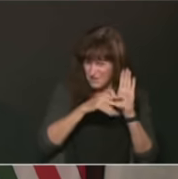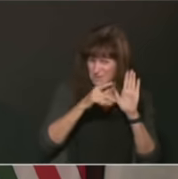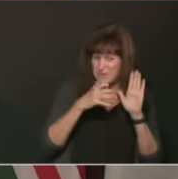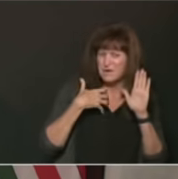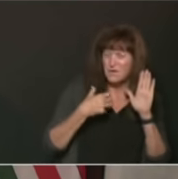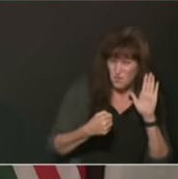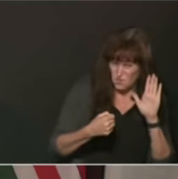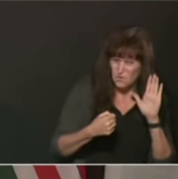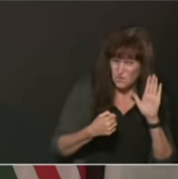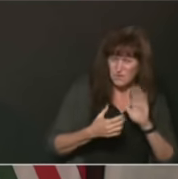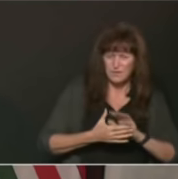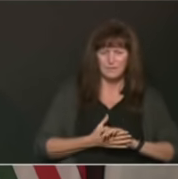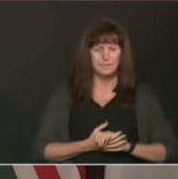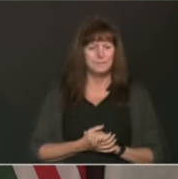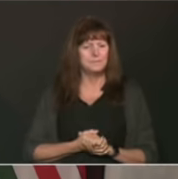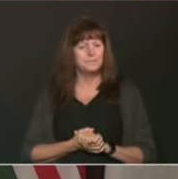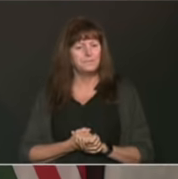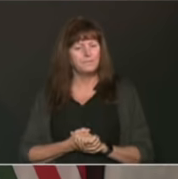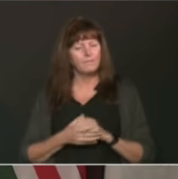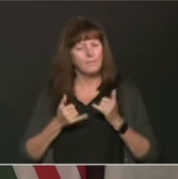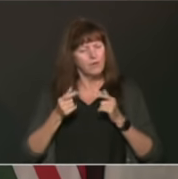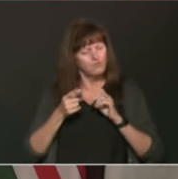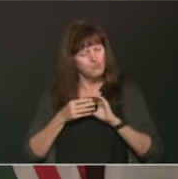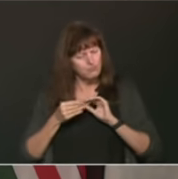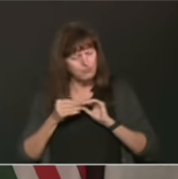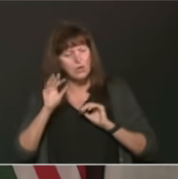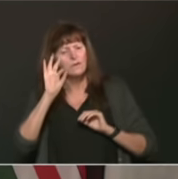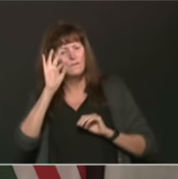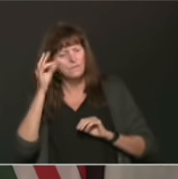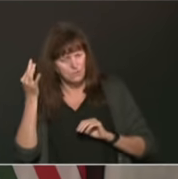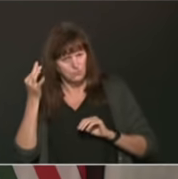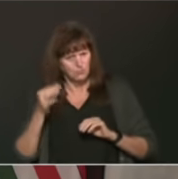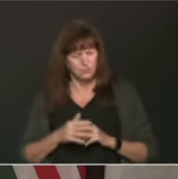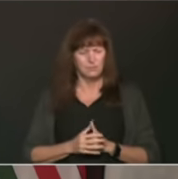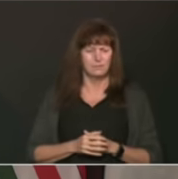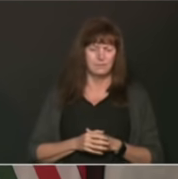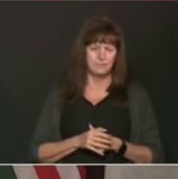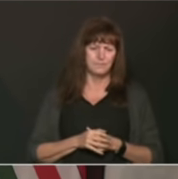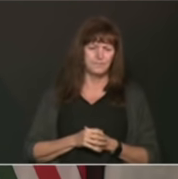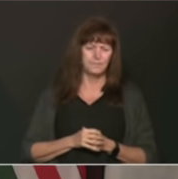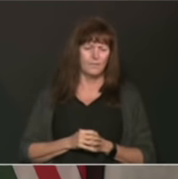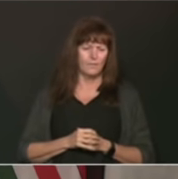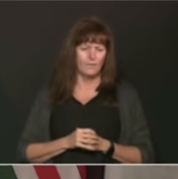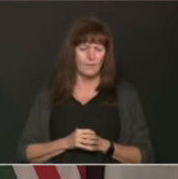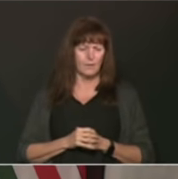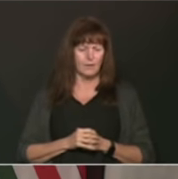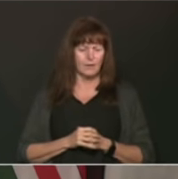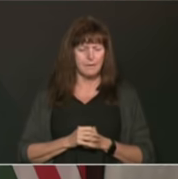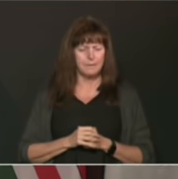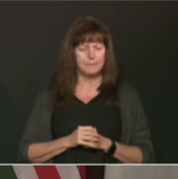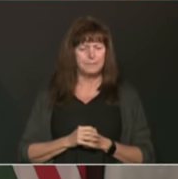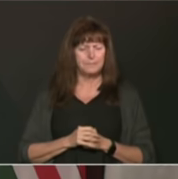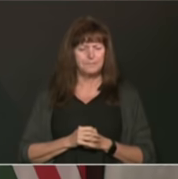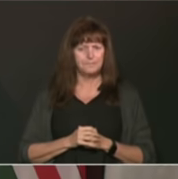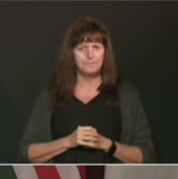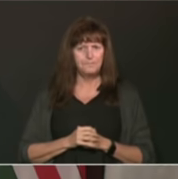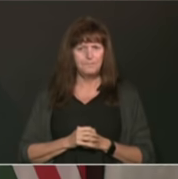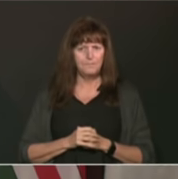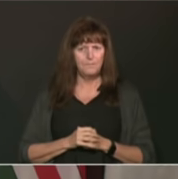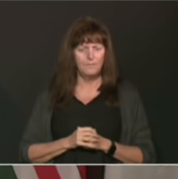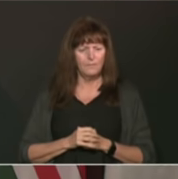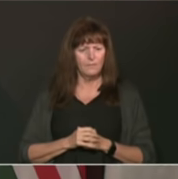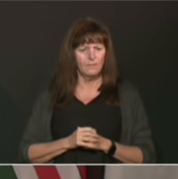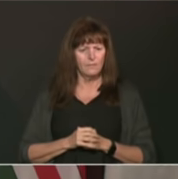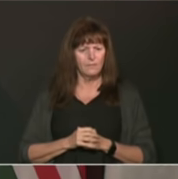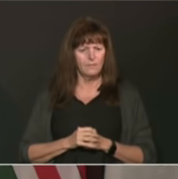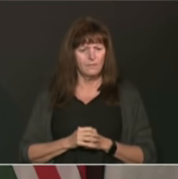parmi nous, many of us on Thanksgiving was a bit different last year. Celebrations